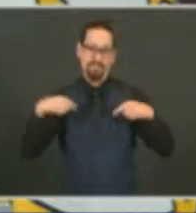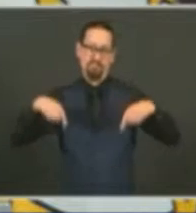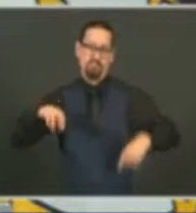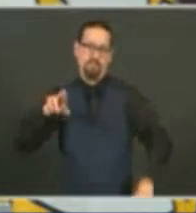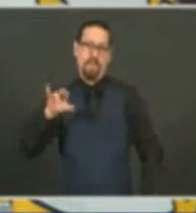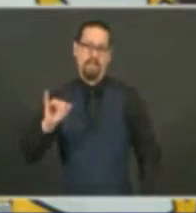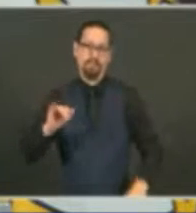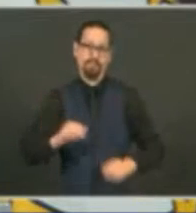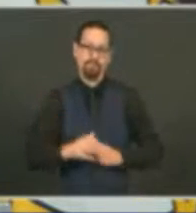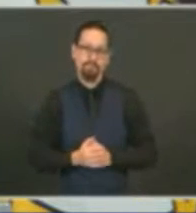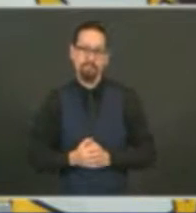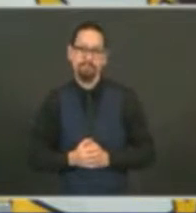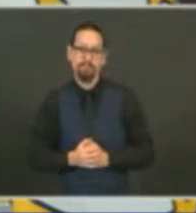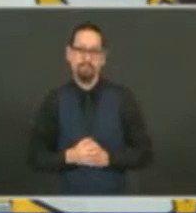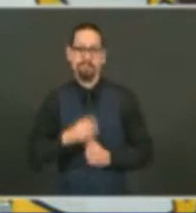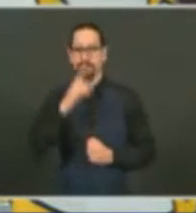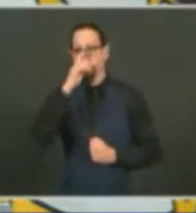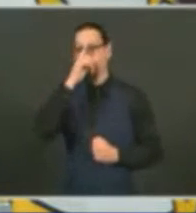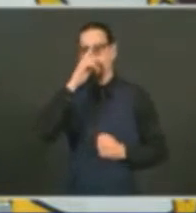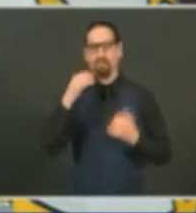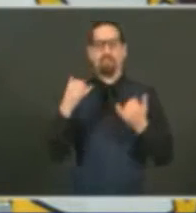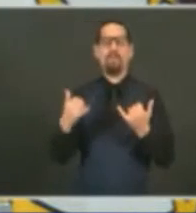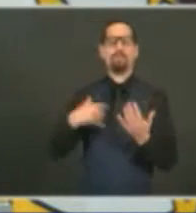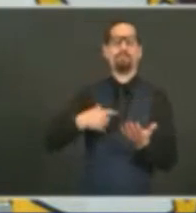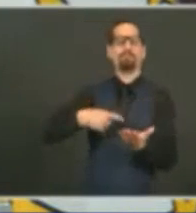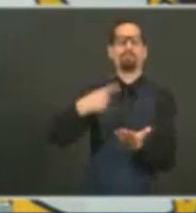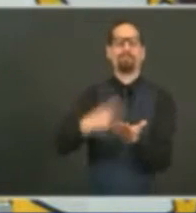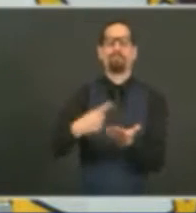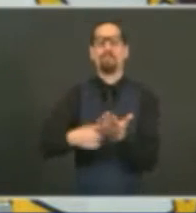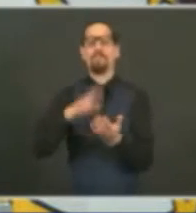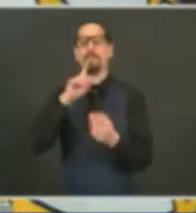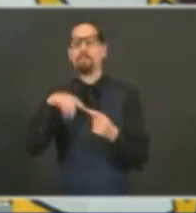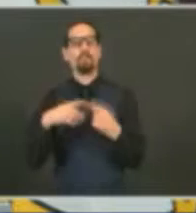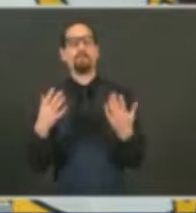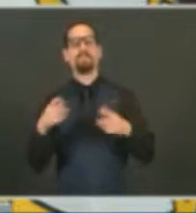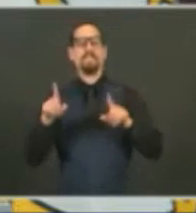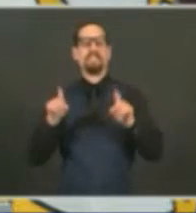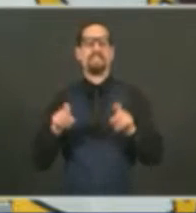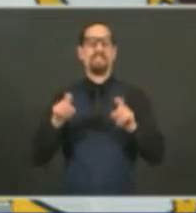like to take a minute to talk about testing and also vaccines.